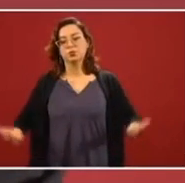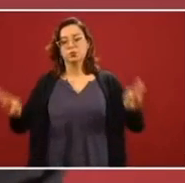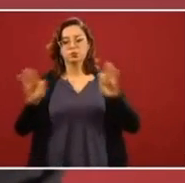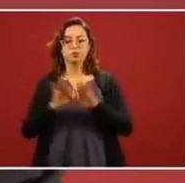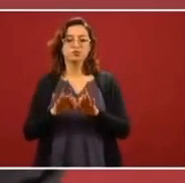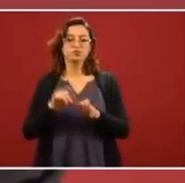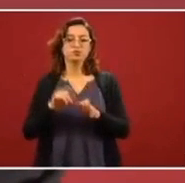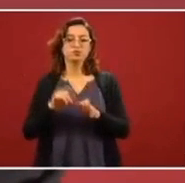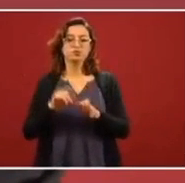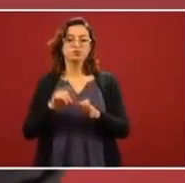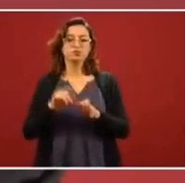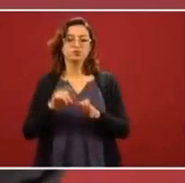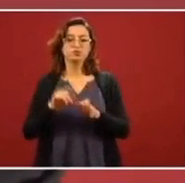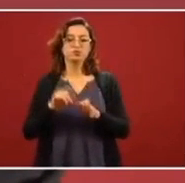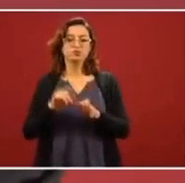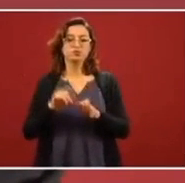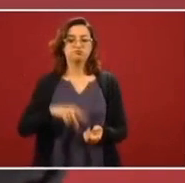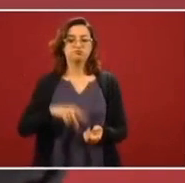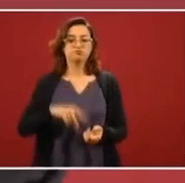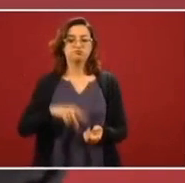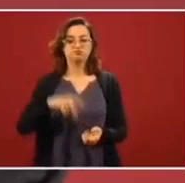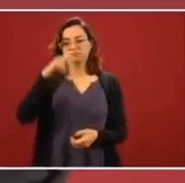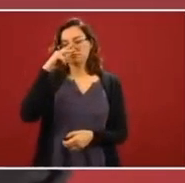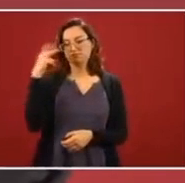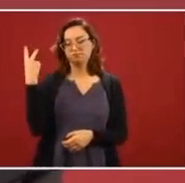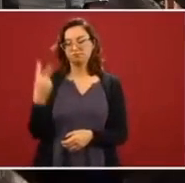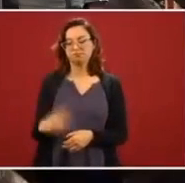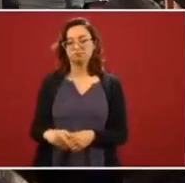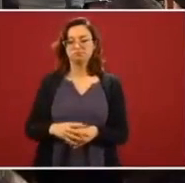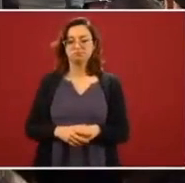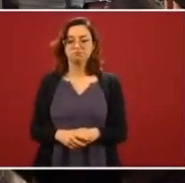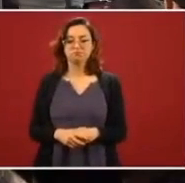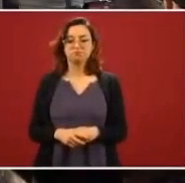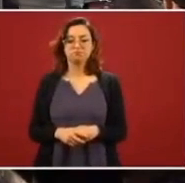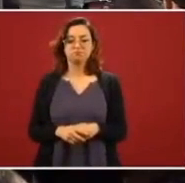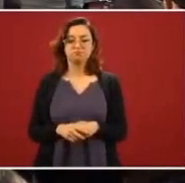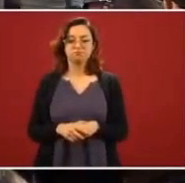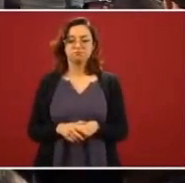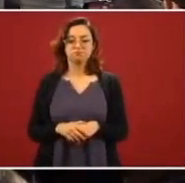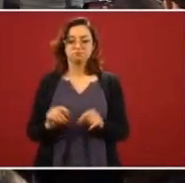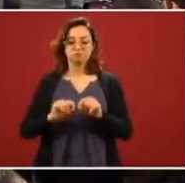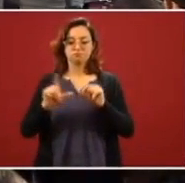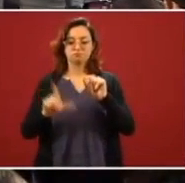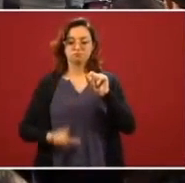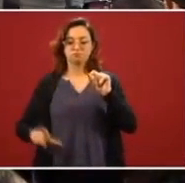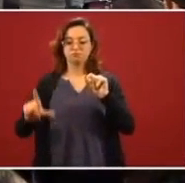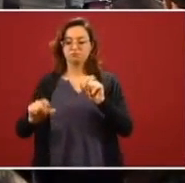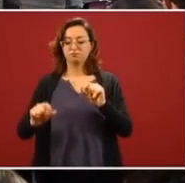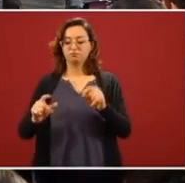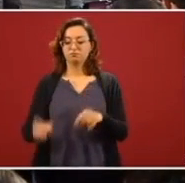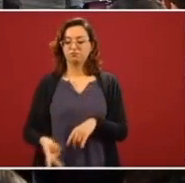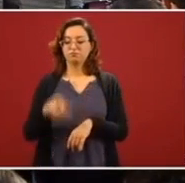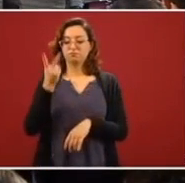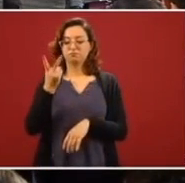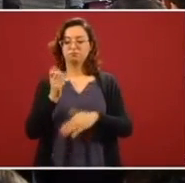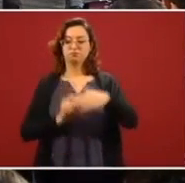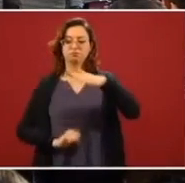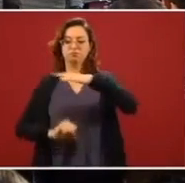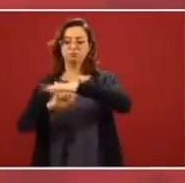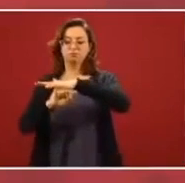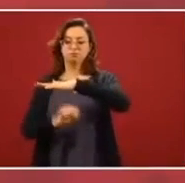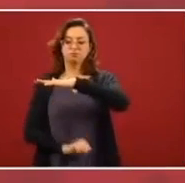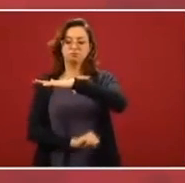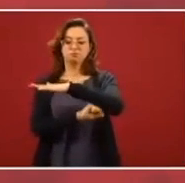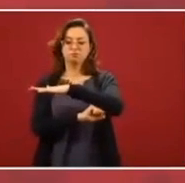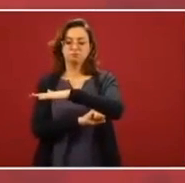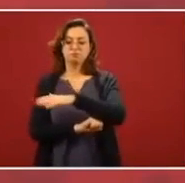del Estado of the state, mexicano. of the Hay dos Mexicans. pilares. There are two pillars El Estado mexicano, that